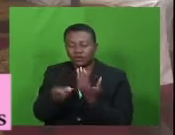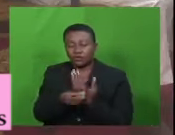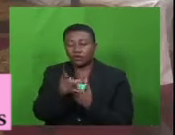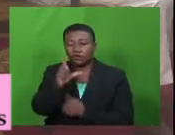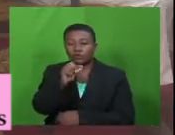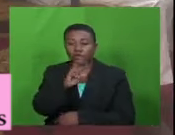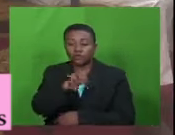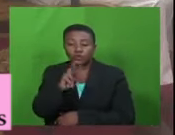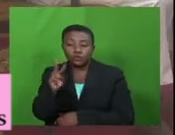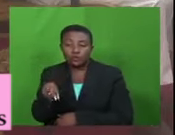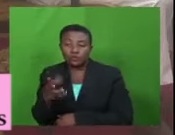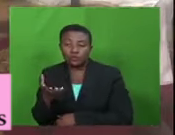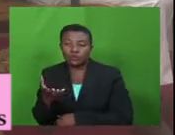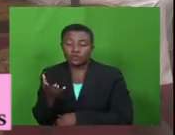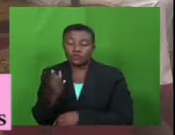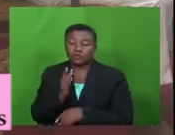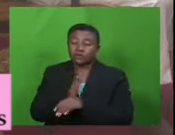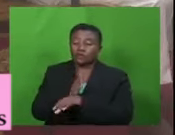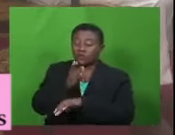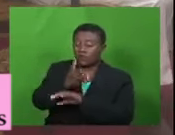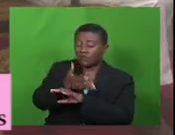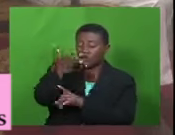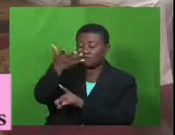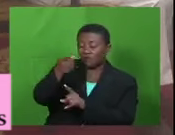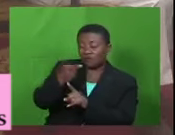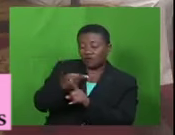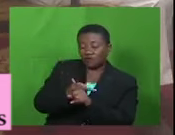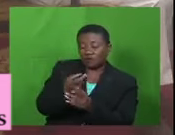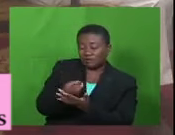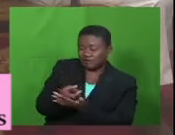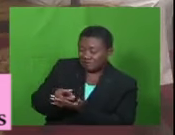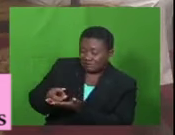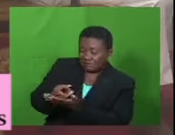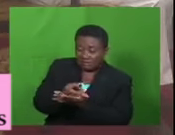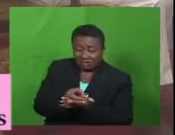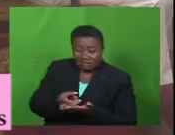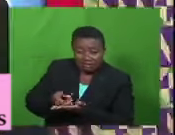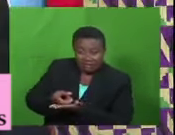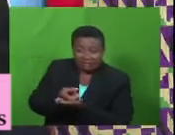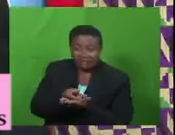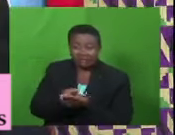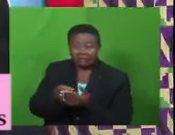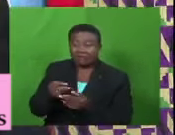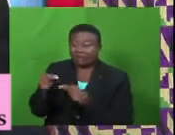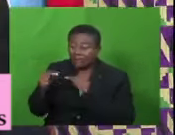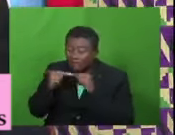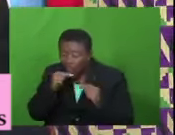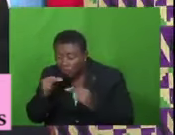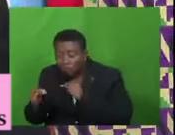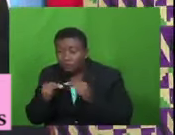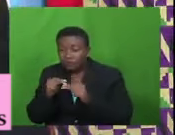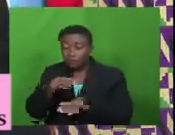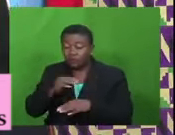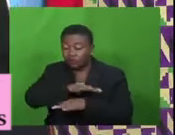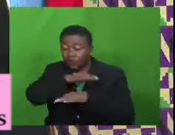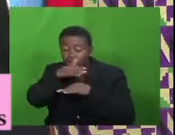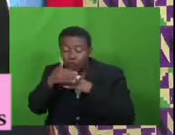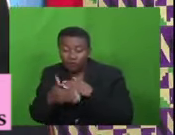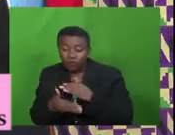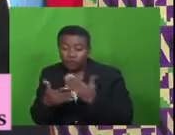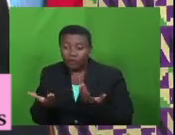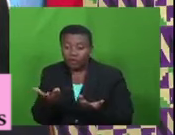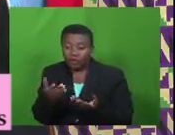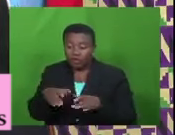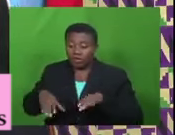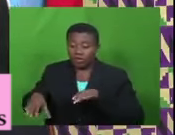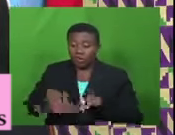2022, after 5 months of intense negotiations and completion of most of the prior actions